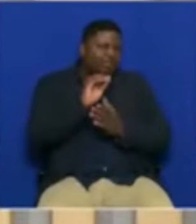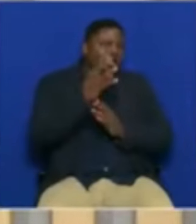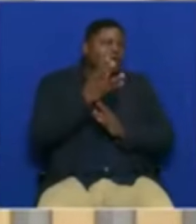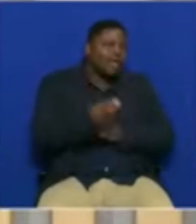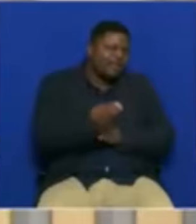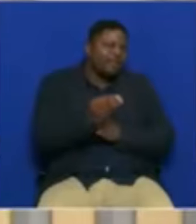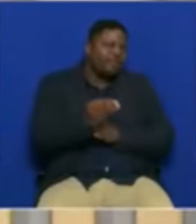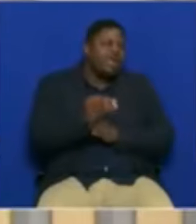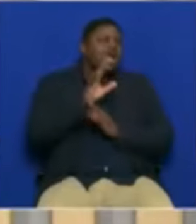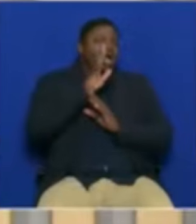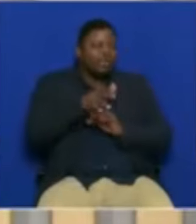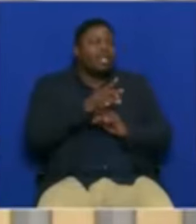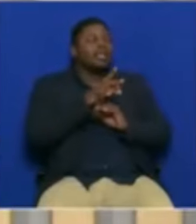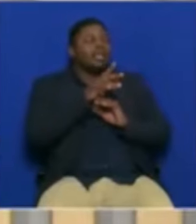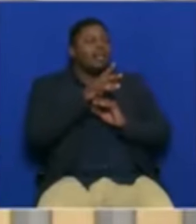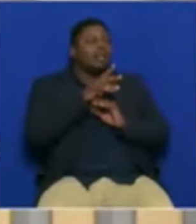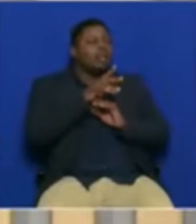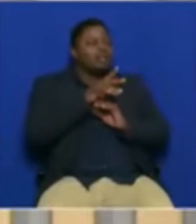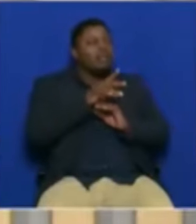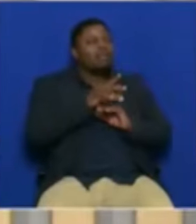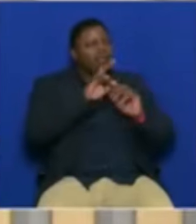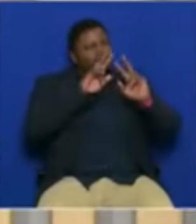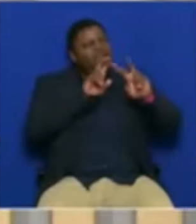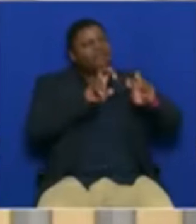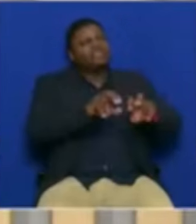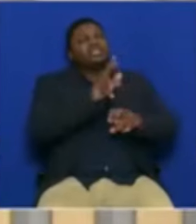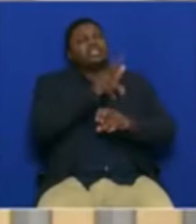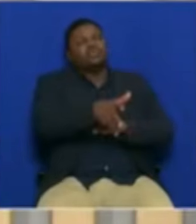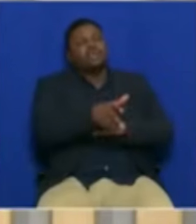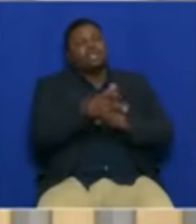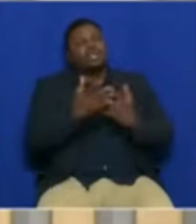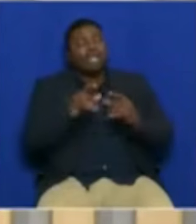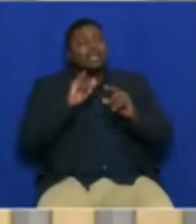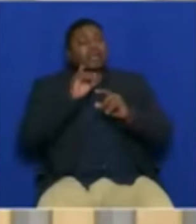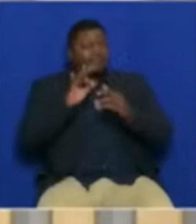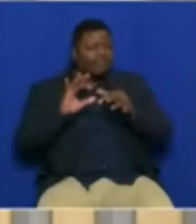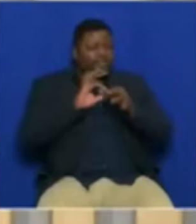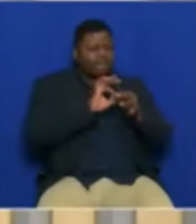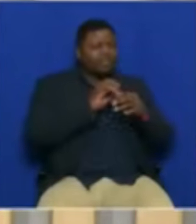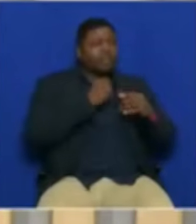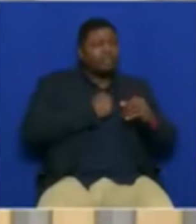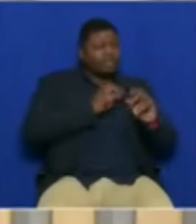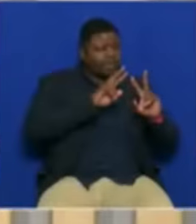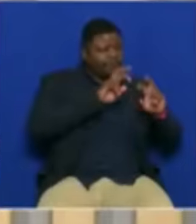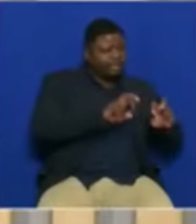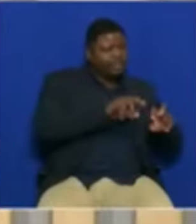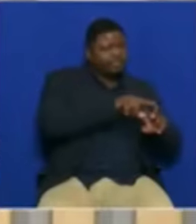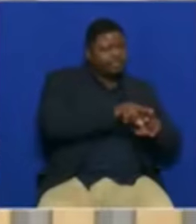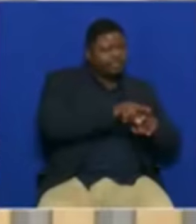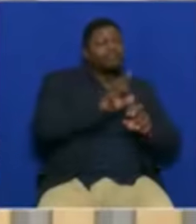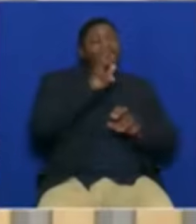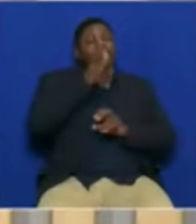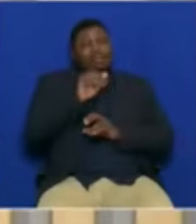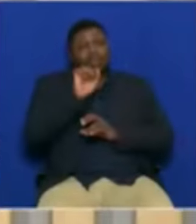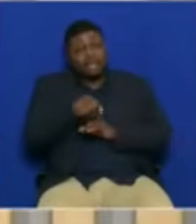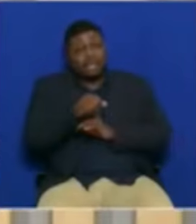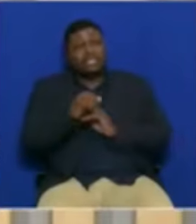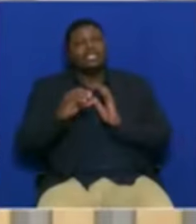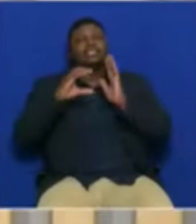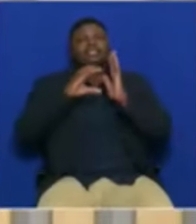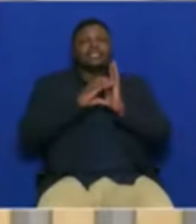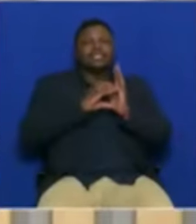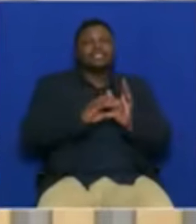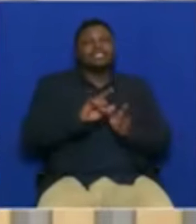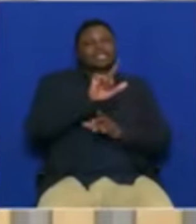from my investigations. Yes, there is a Section 7, there is a Section 28